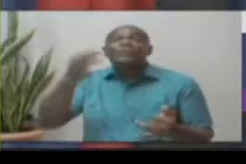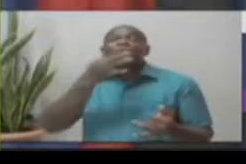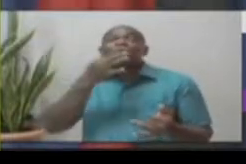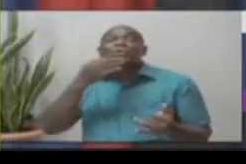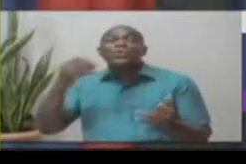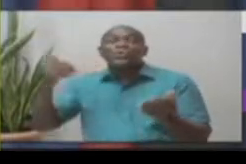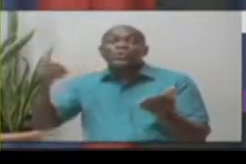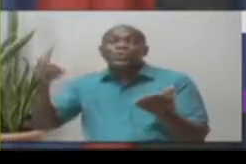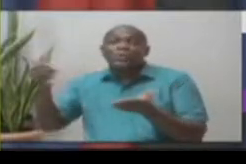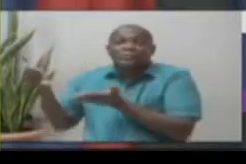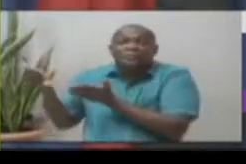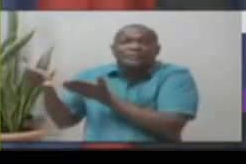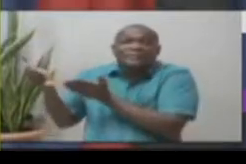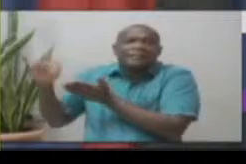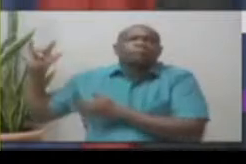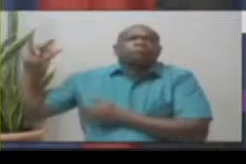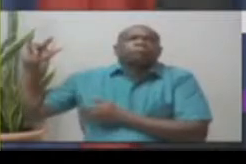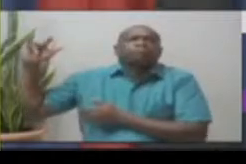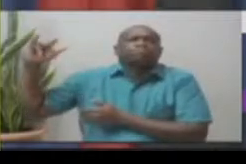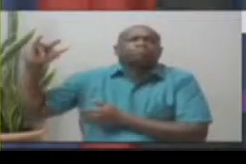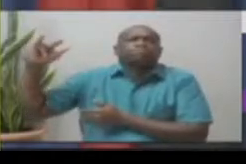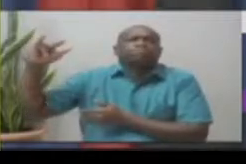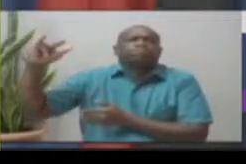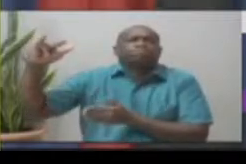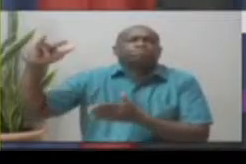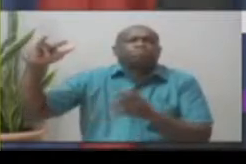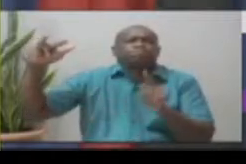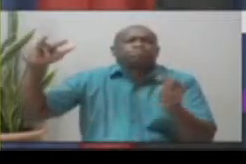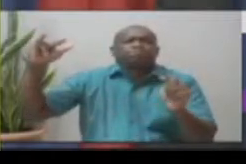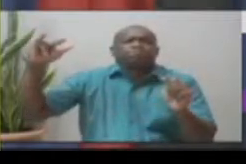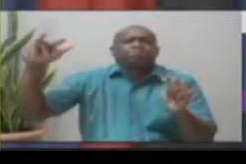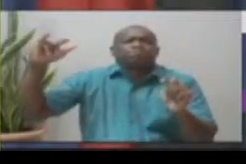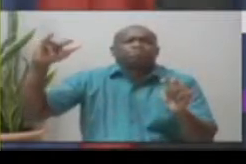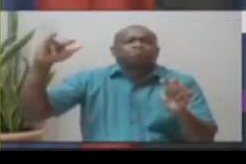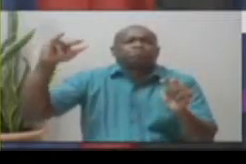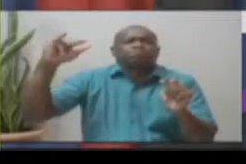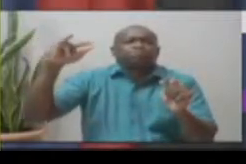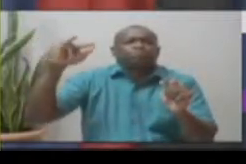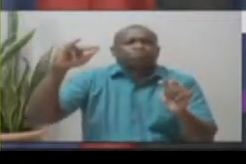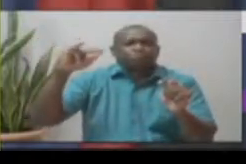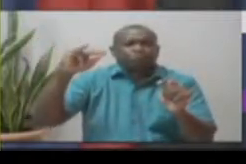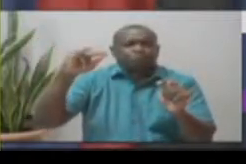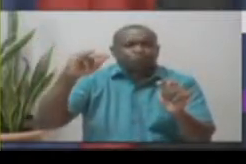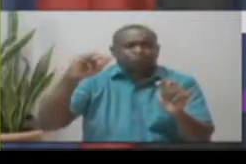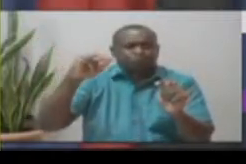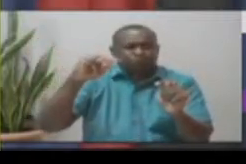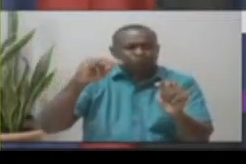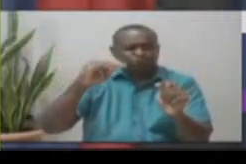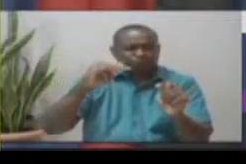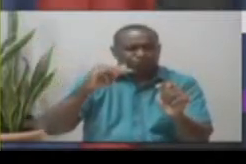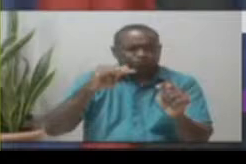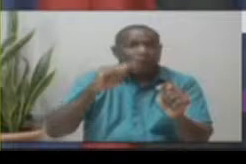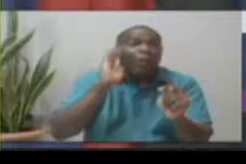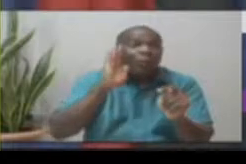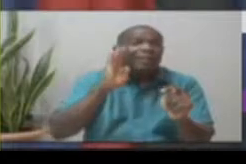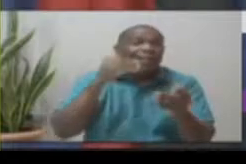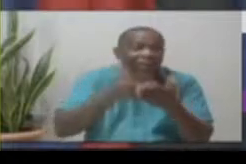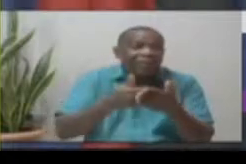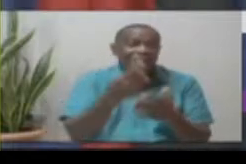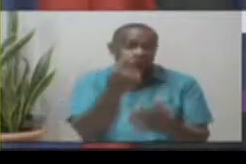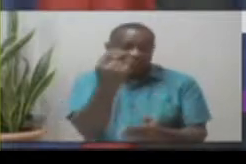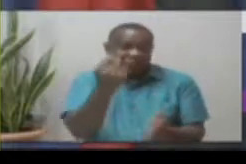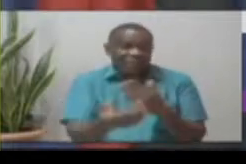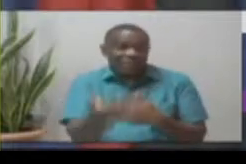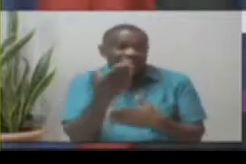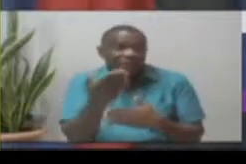the air on the way to us, scheduled to arrive here on Tuesday morning, is a shipment of 800,000